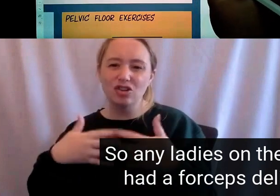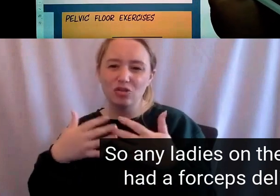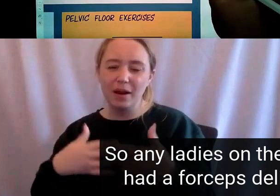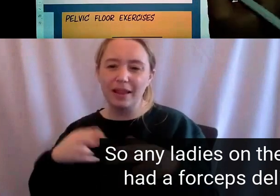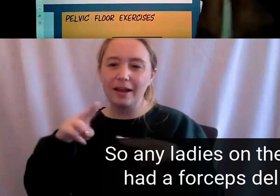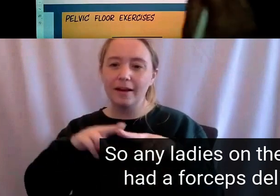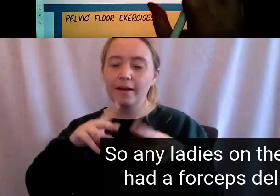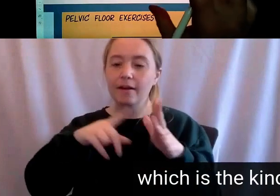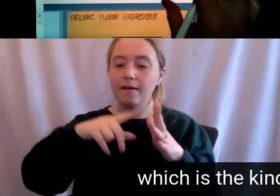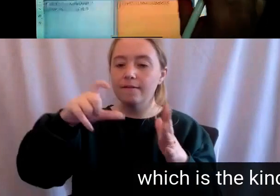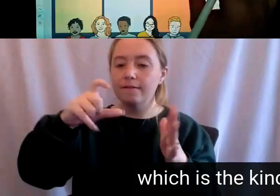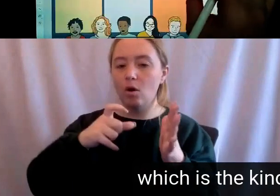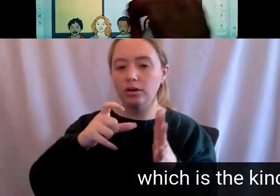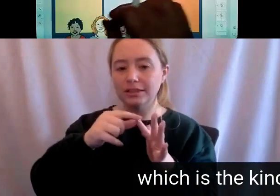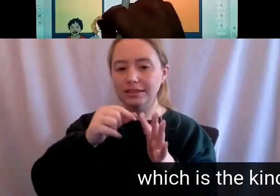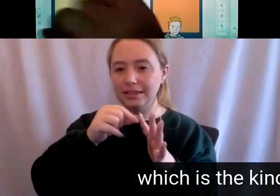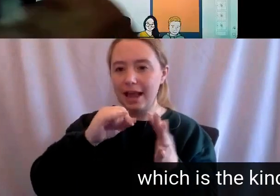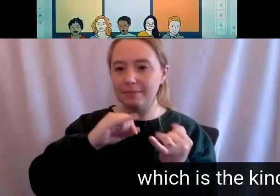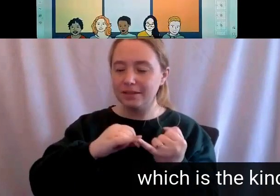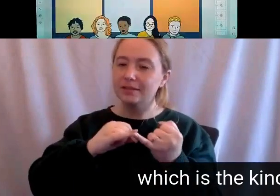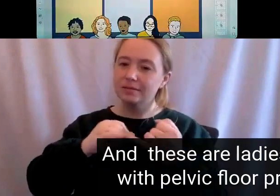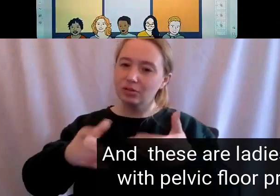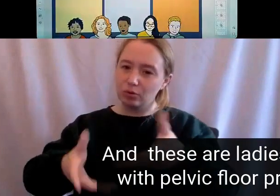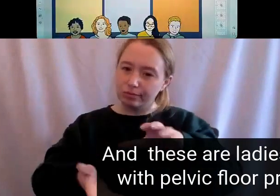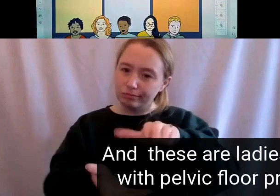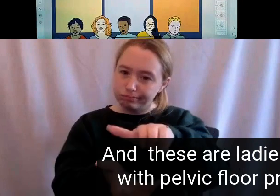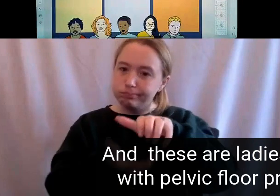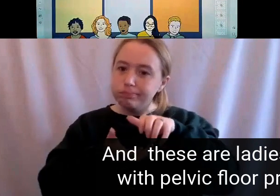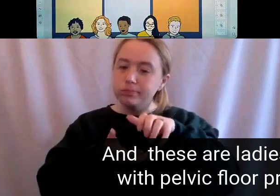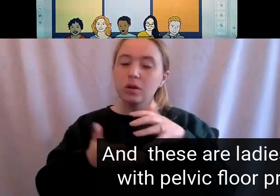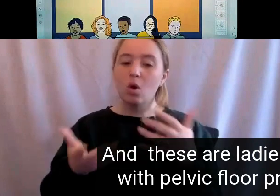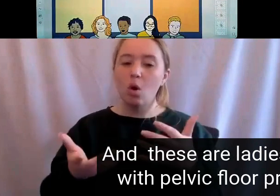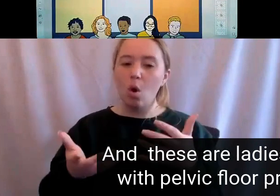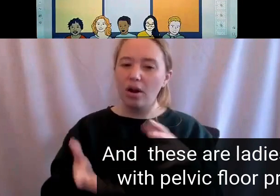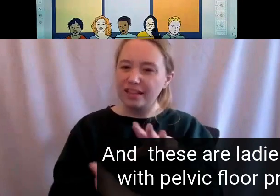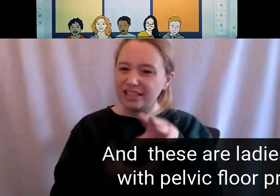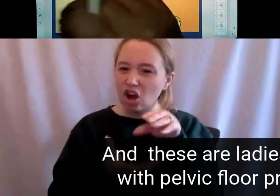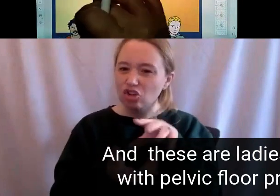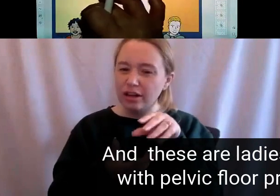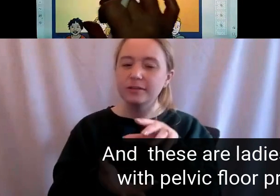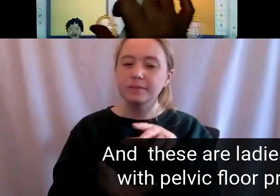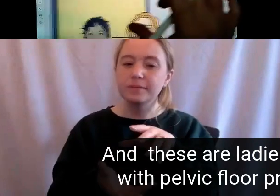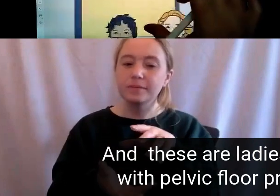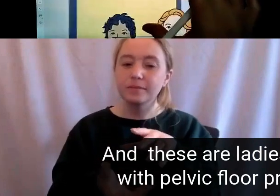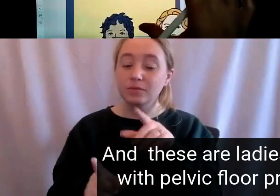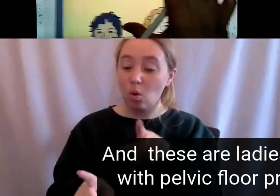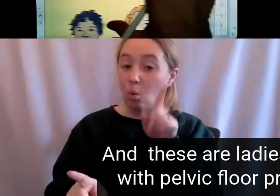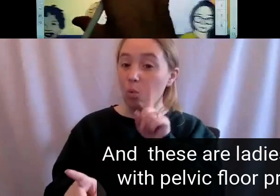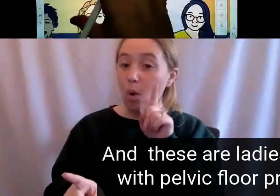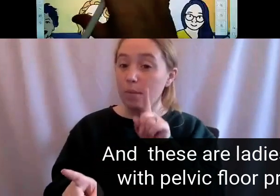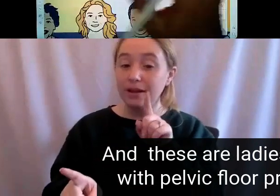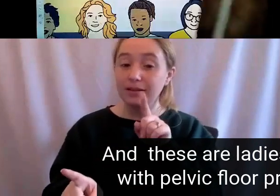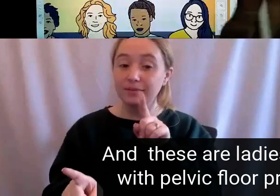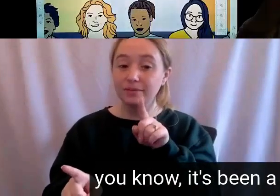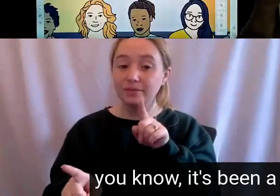or a ventouse, which is the kind of suction thing. These are ladies who tend to, you know, present with pelvic floor